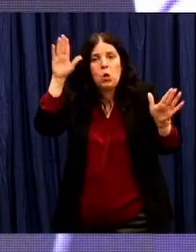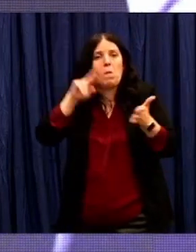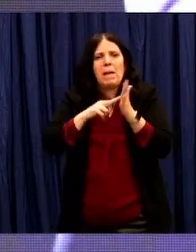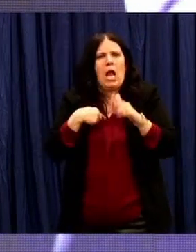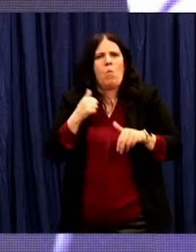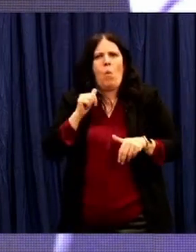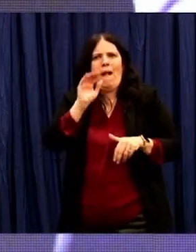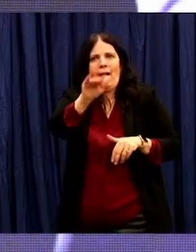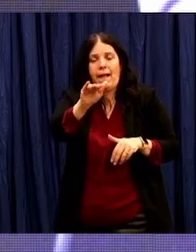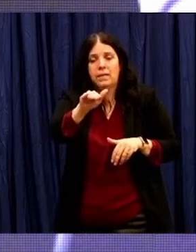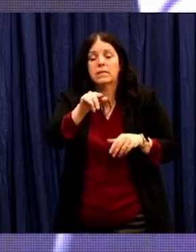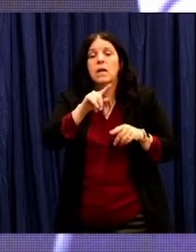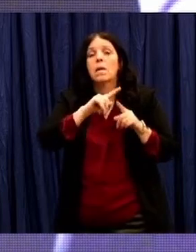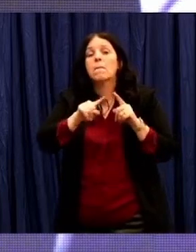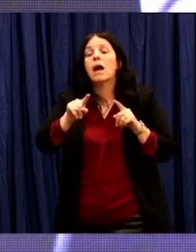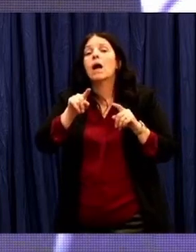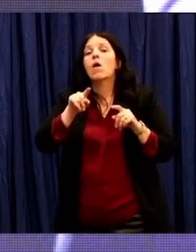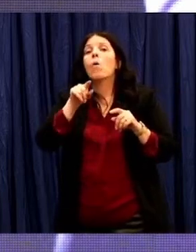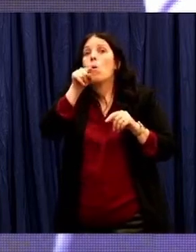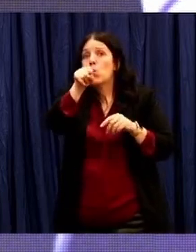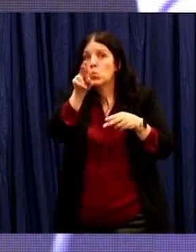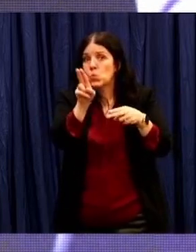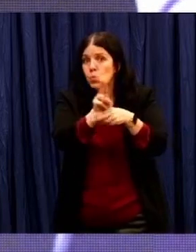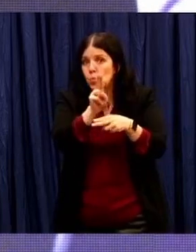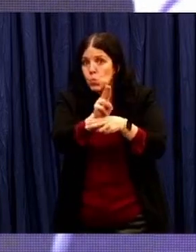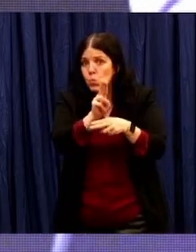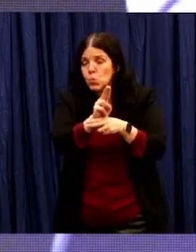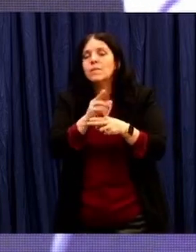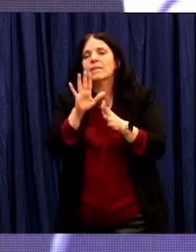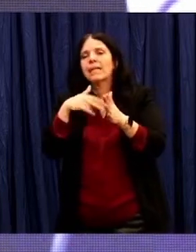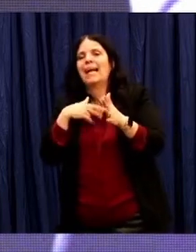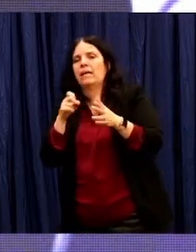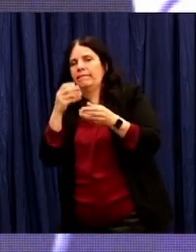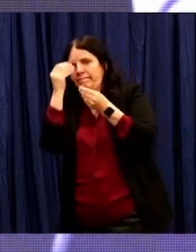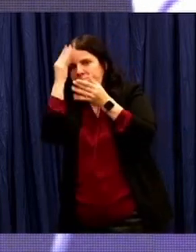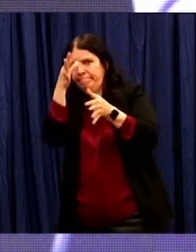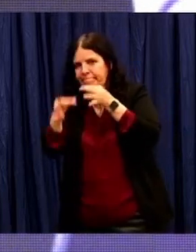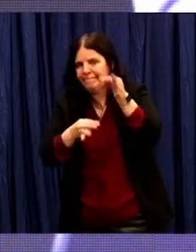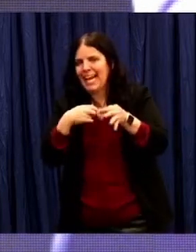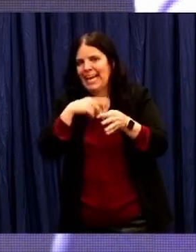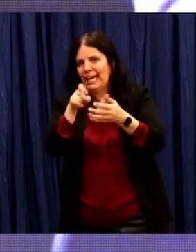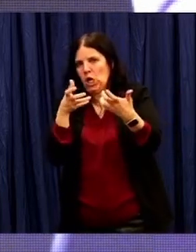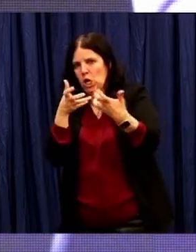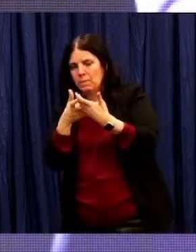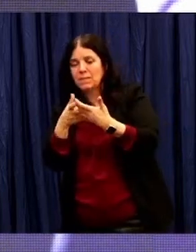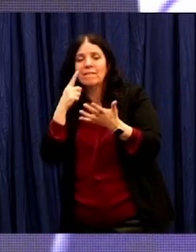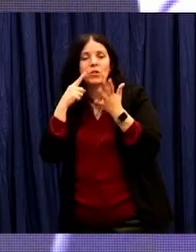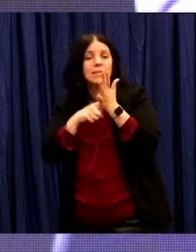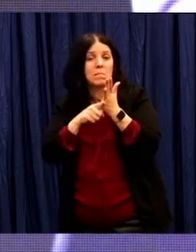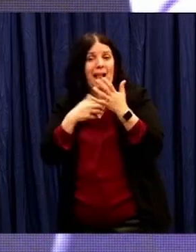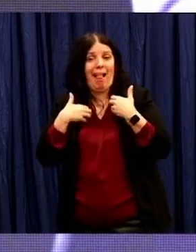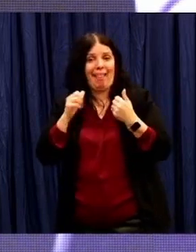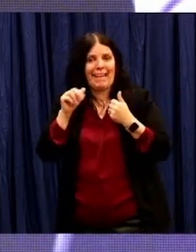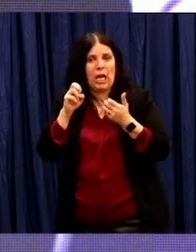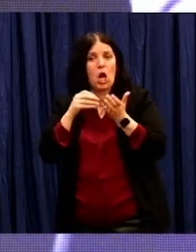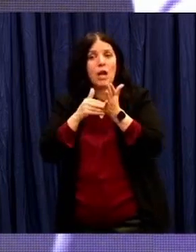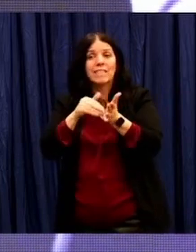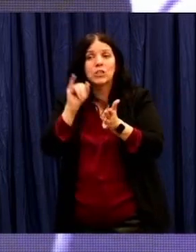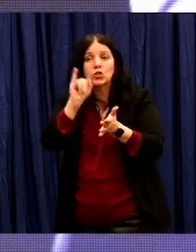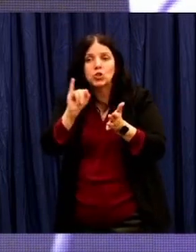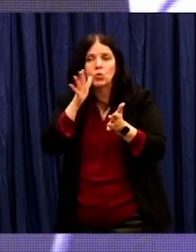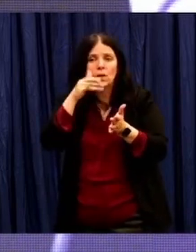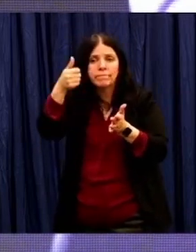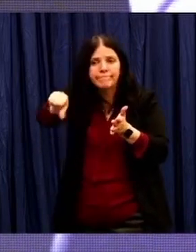or on their data. Healthcare denials, benefit systems denials are also